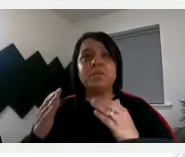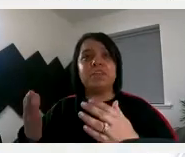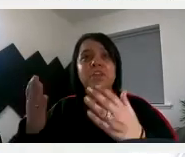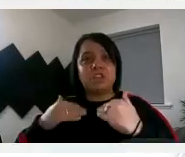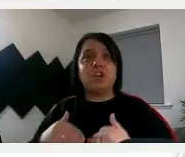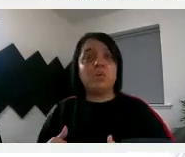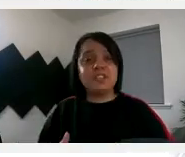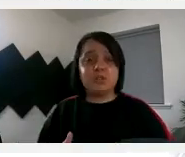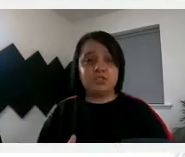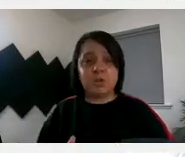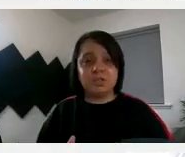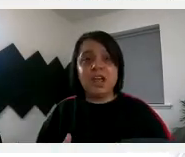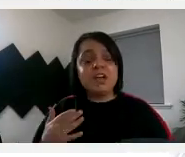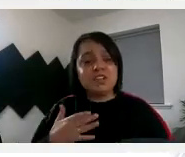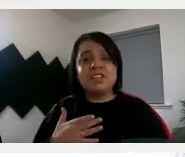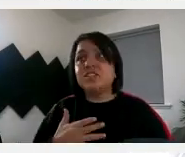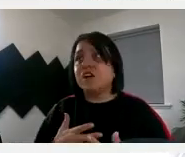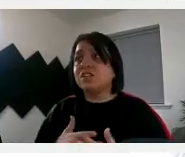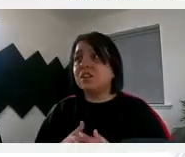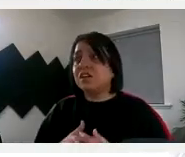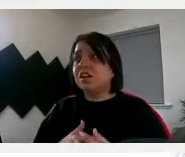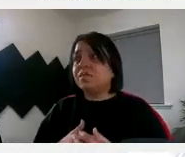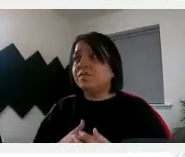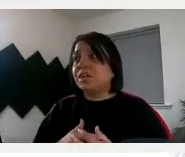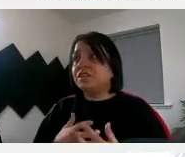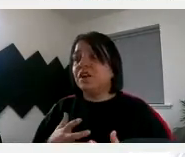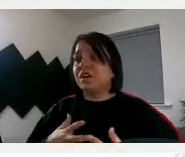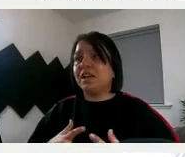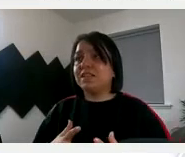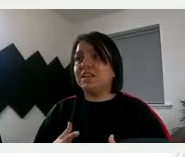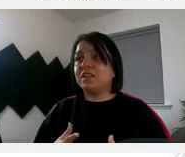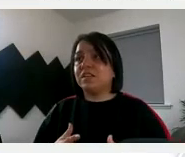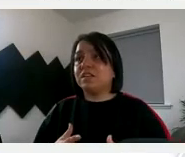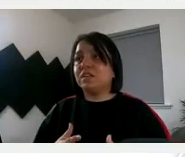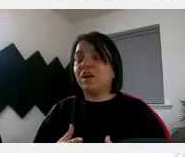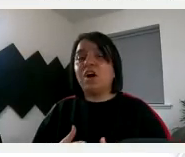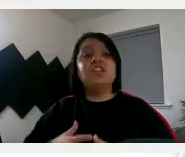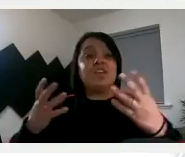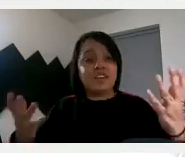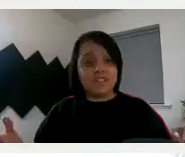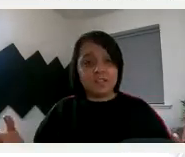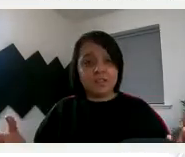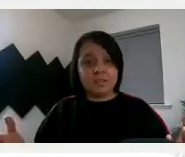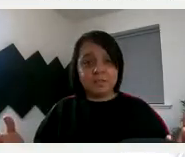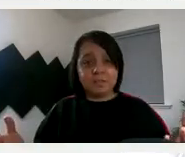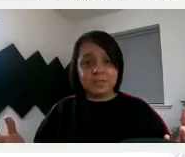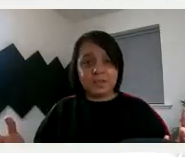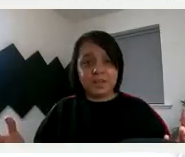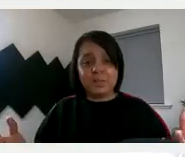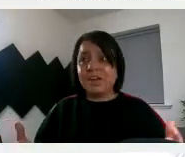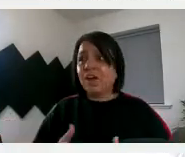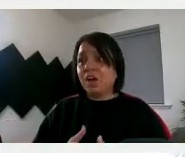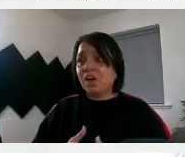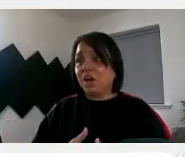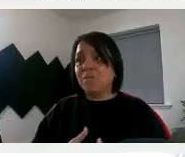might be the lower skill jobs, because it's not classed as highly rated in that